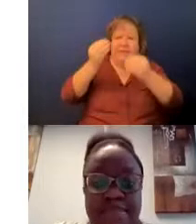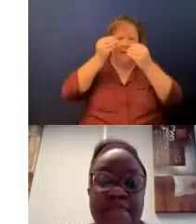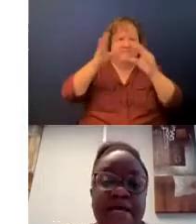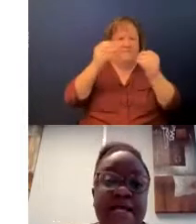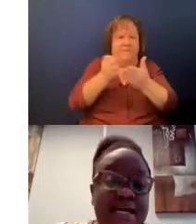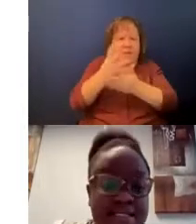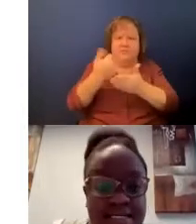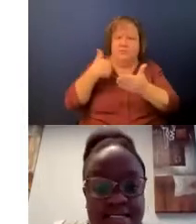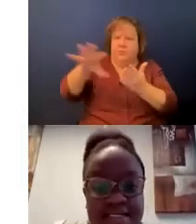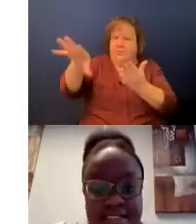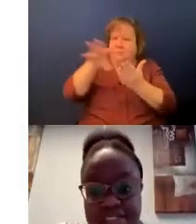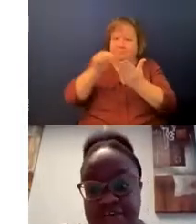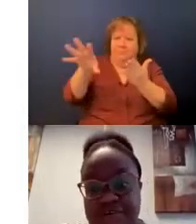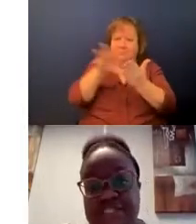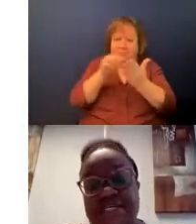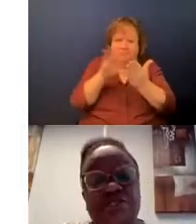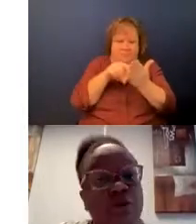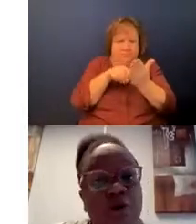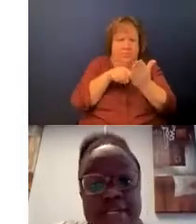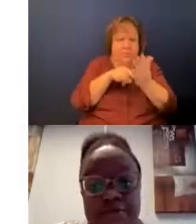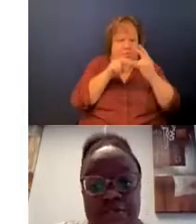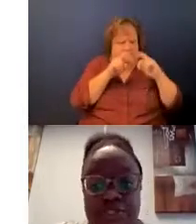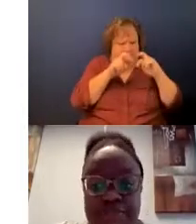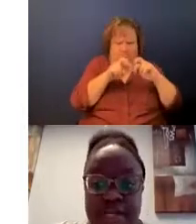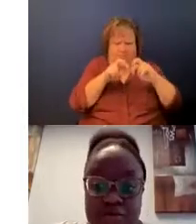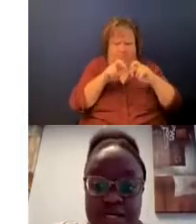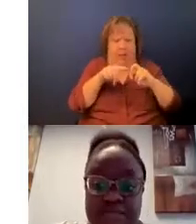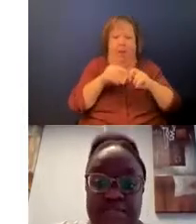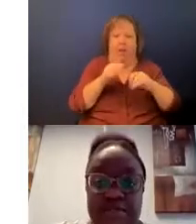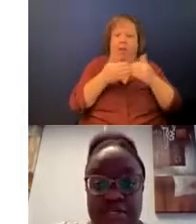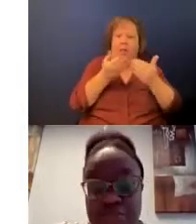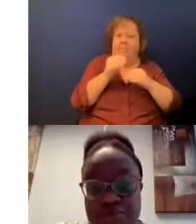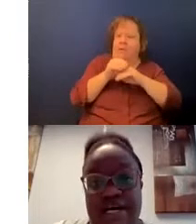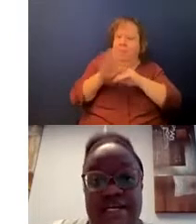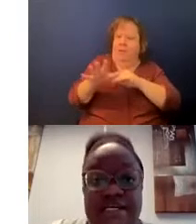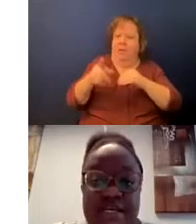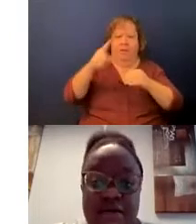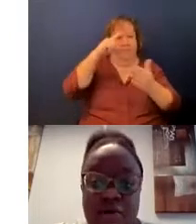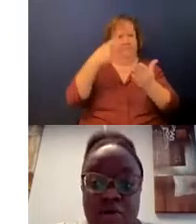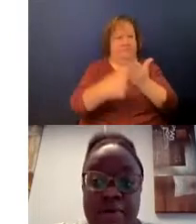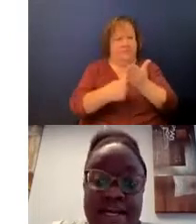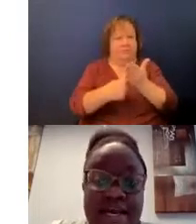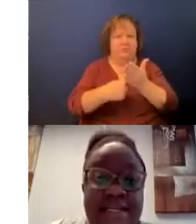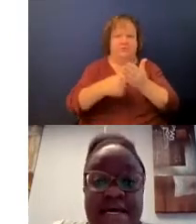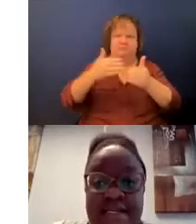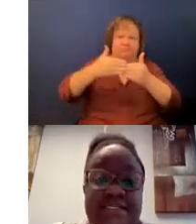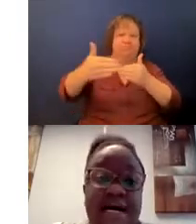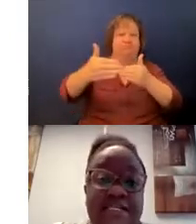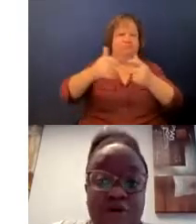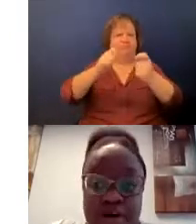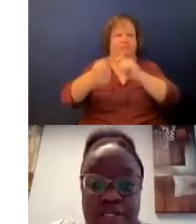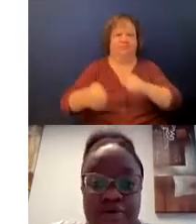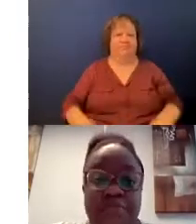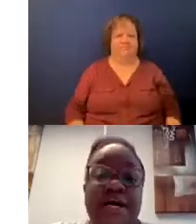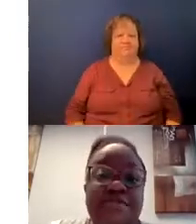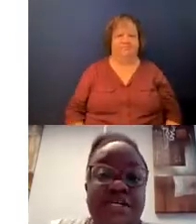it. Lastly, data generated is not only used to strengthen outcomes. True, that is the key goal. But again, data has